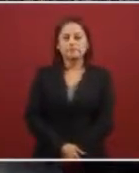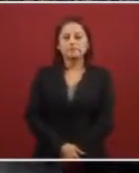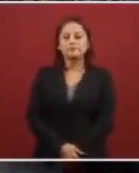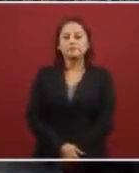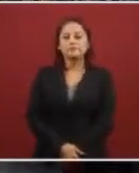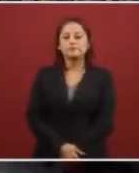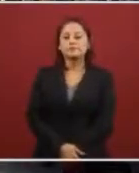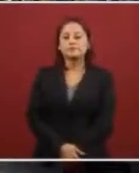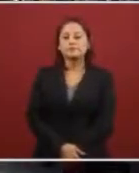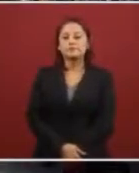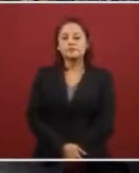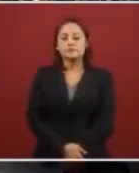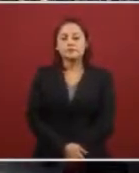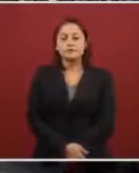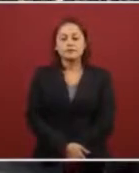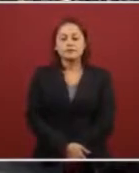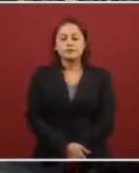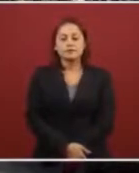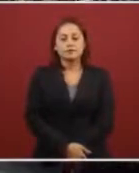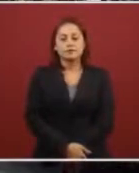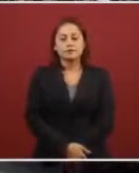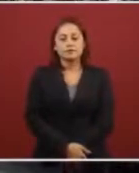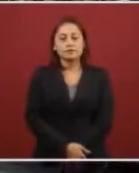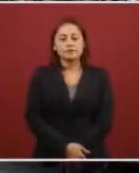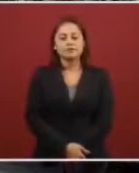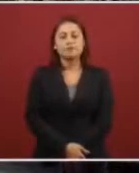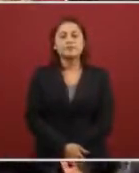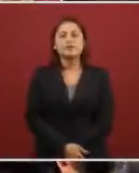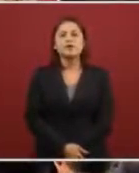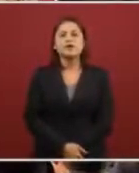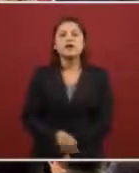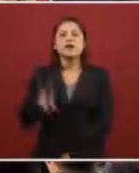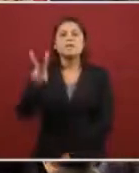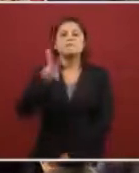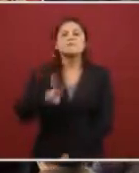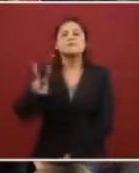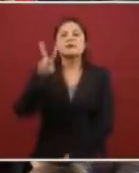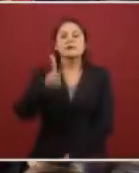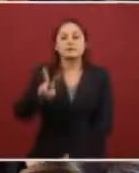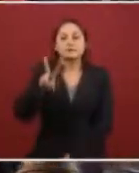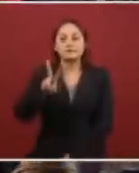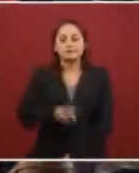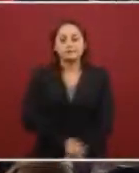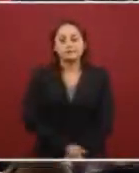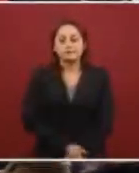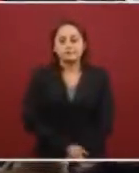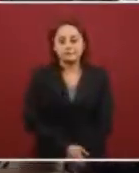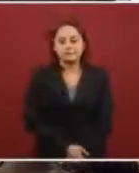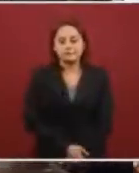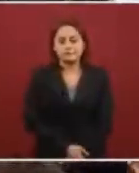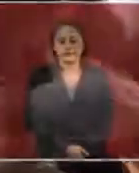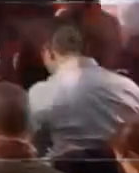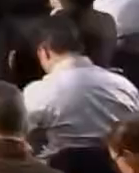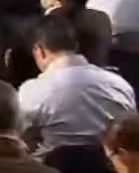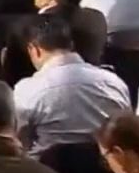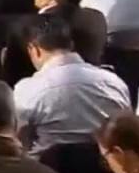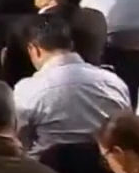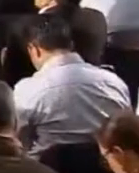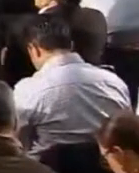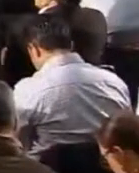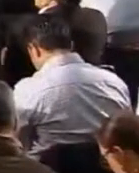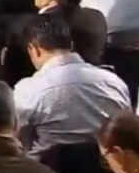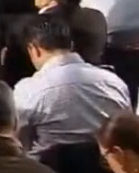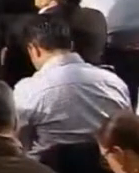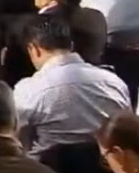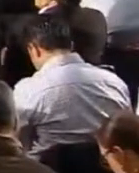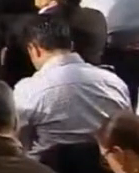Tomorrow. San Juan. In San Juan. Viernes. Tomorrow or on Friday. All right.